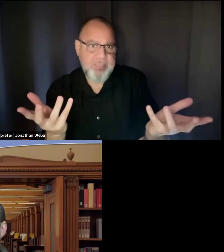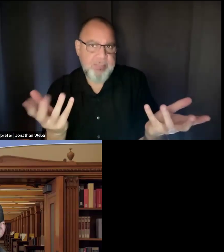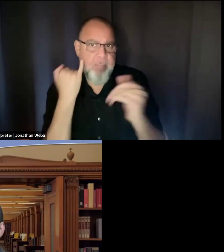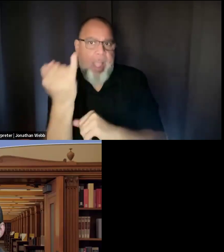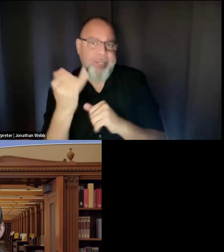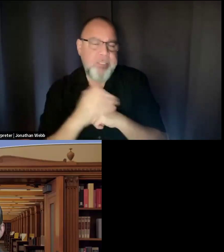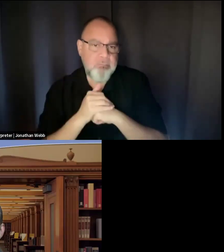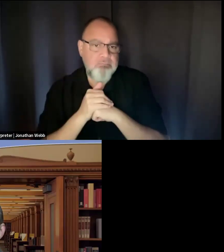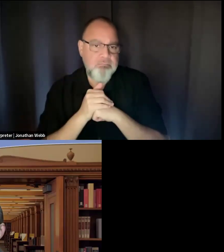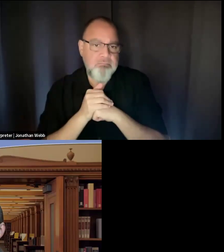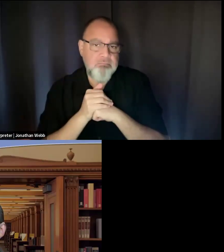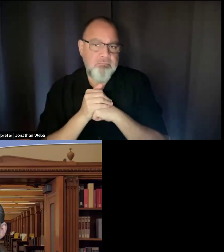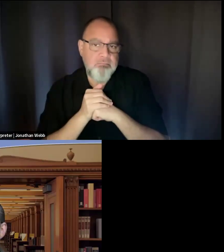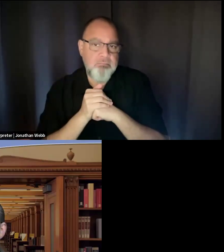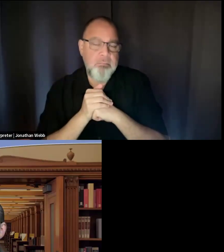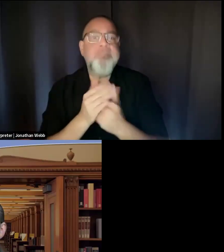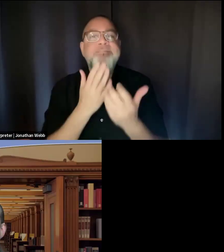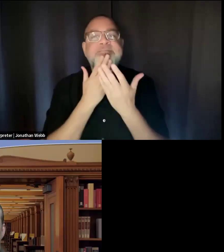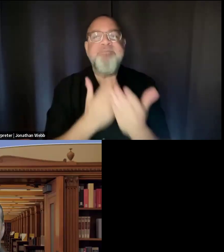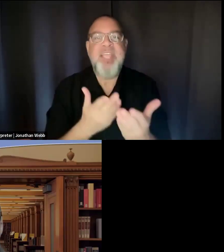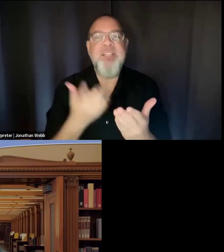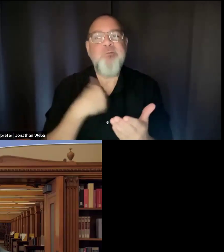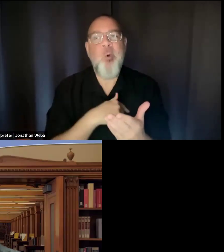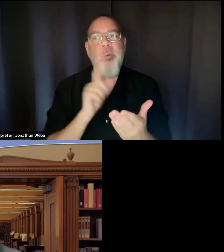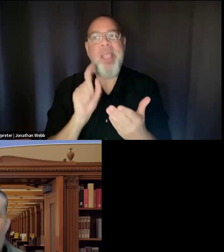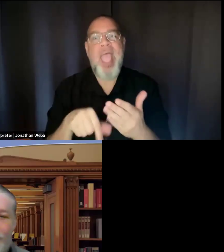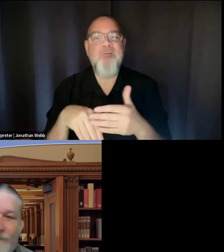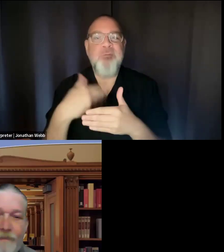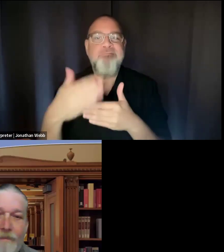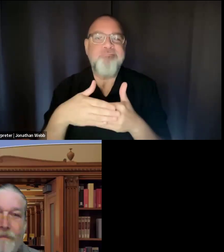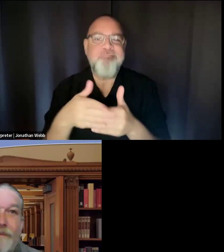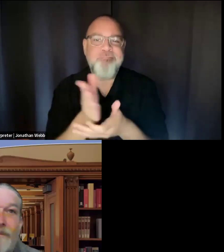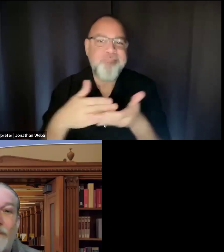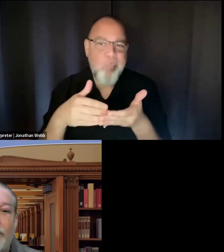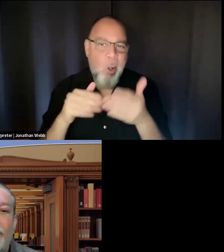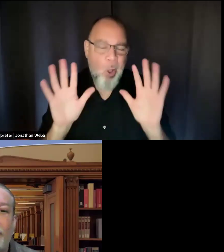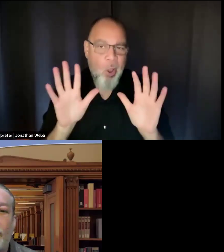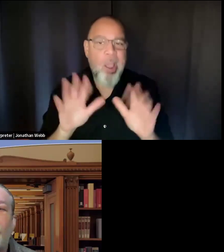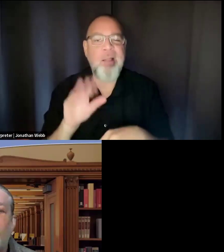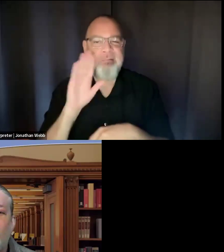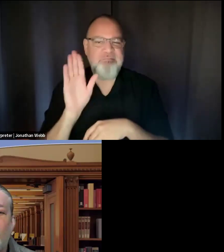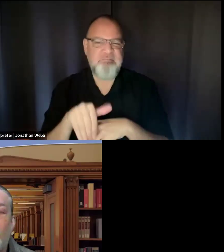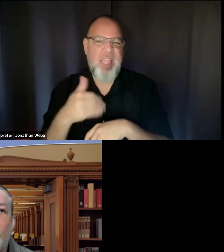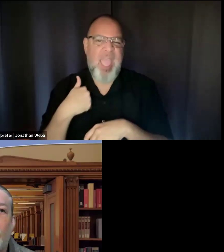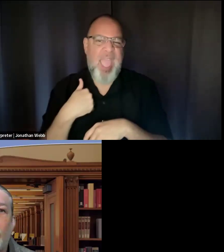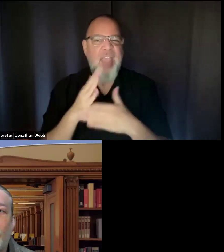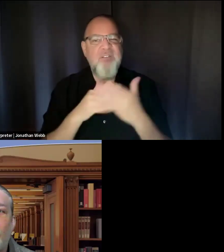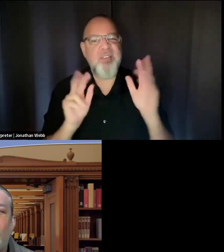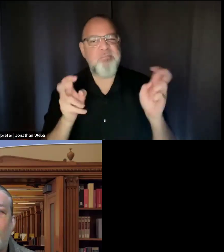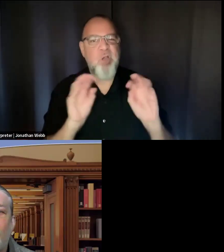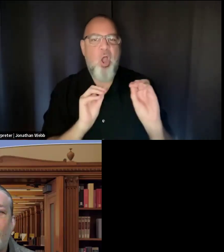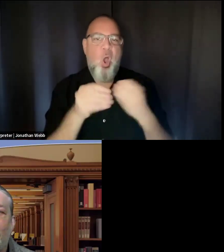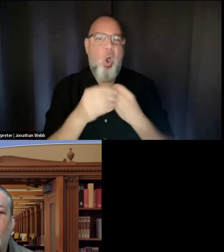Thank you so much, Josh. We do have to move on to the next portion of our presentation. And I know you mentioned there's some office hours coming up. So folks, if you have any